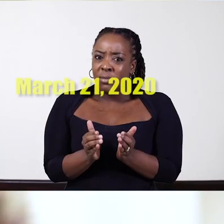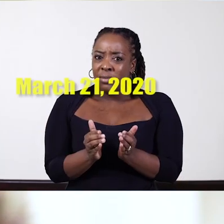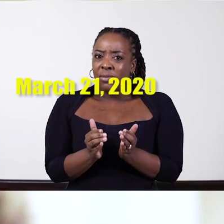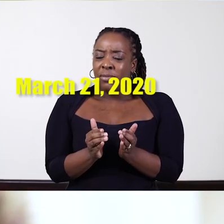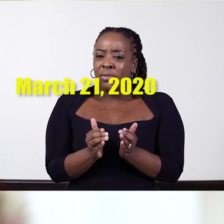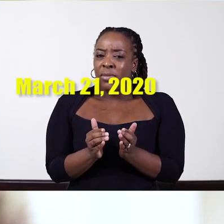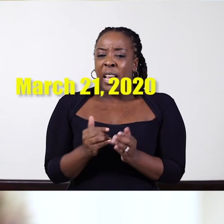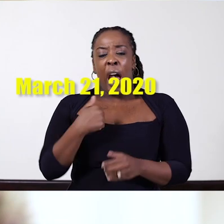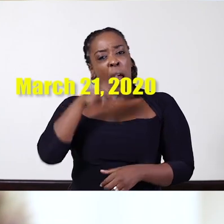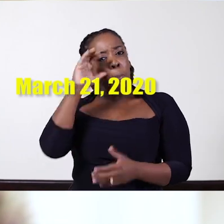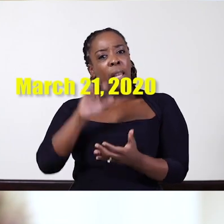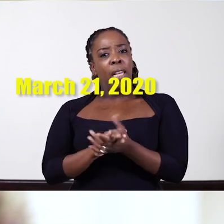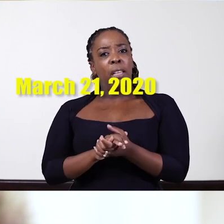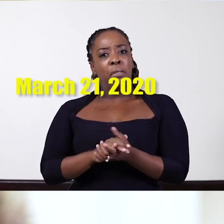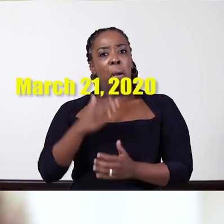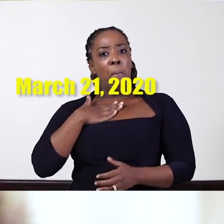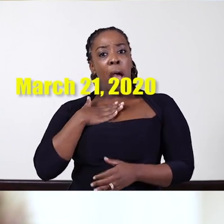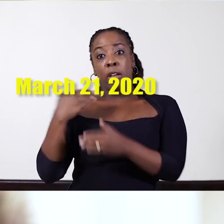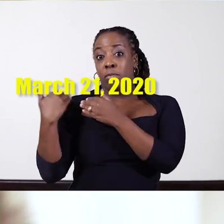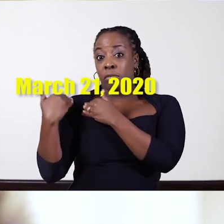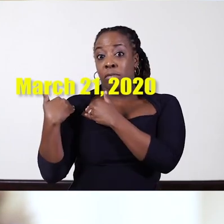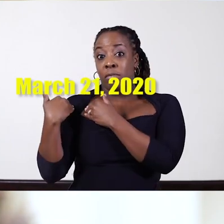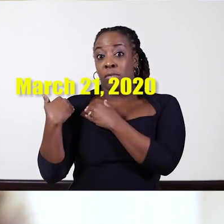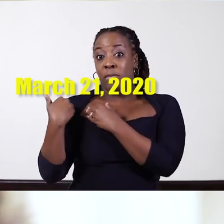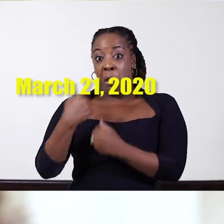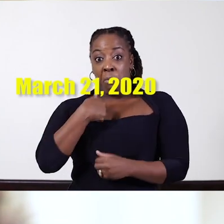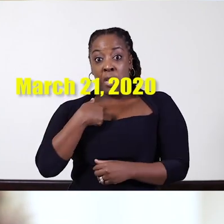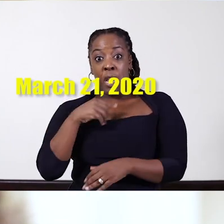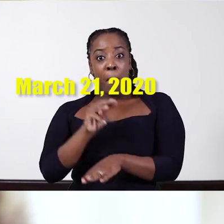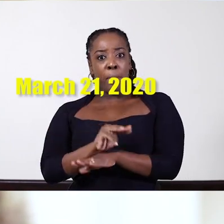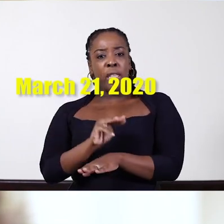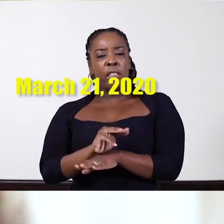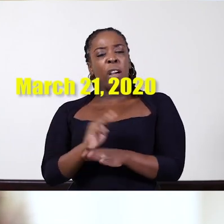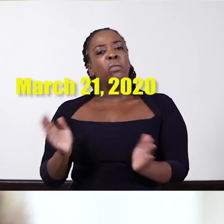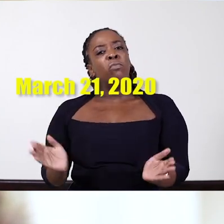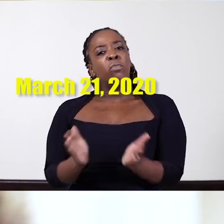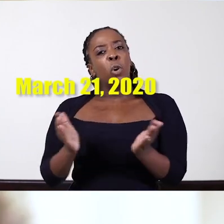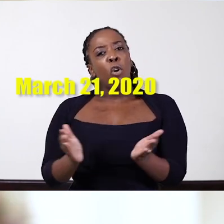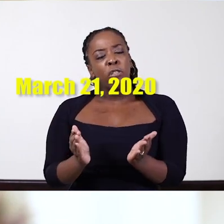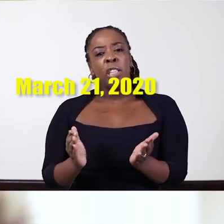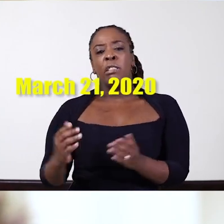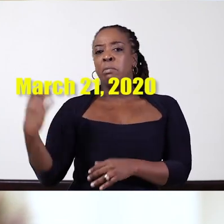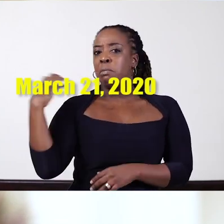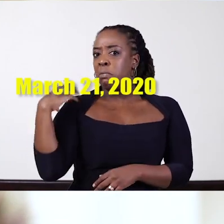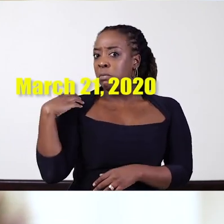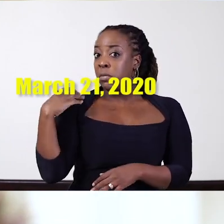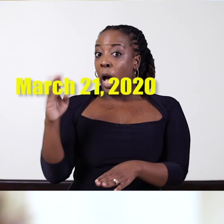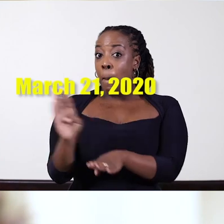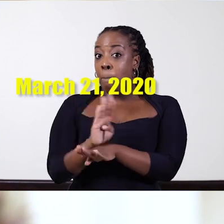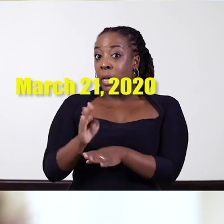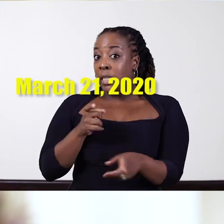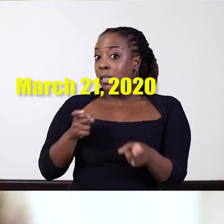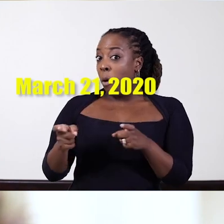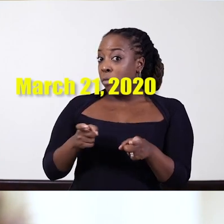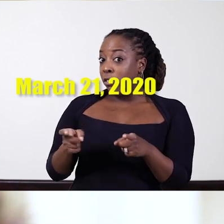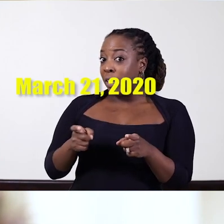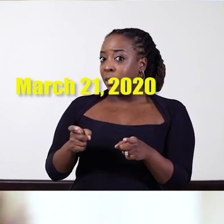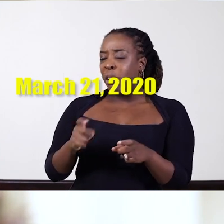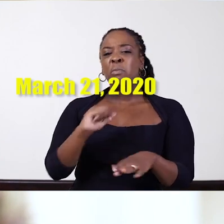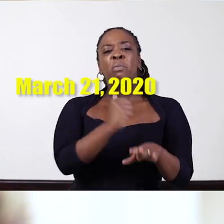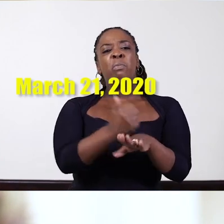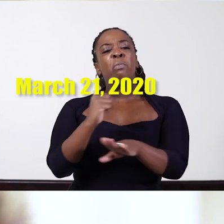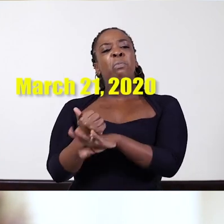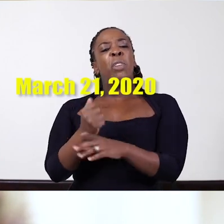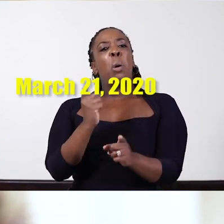She continued to appear in public, perhaps most notably when she appealed to employers and workers to work together